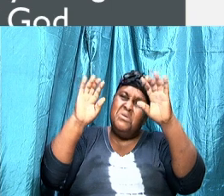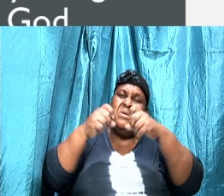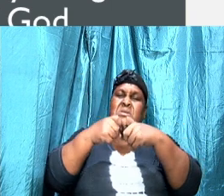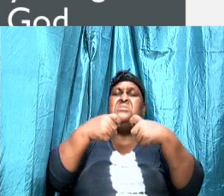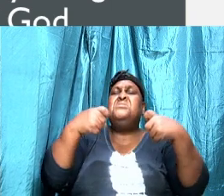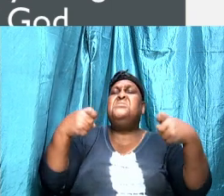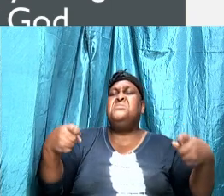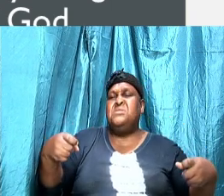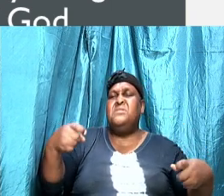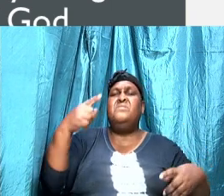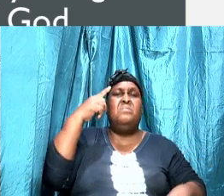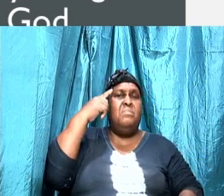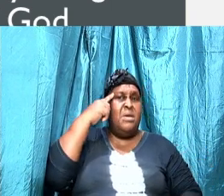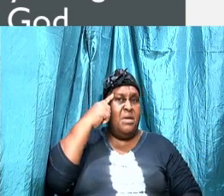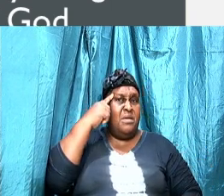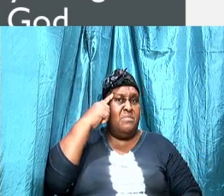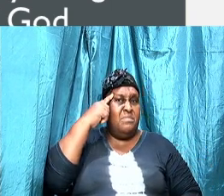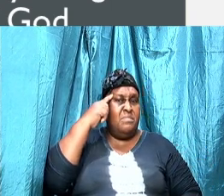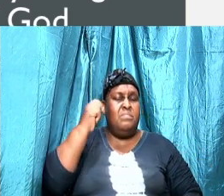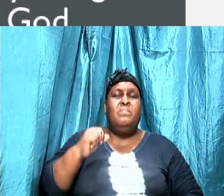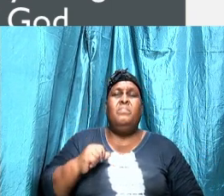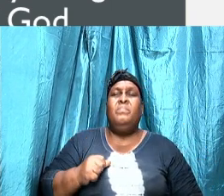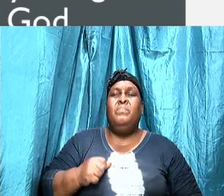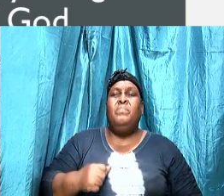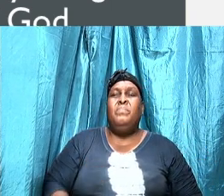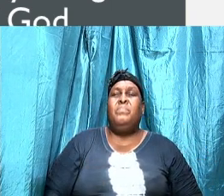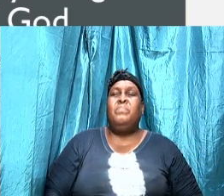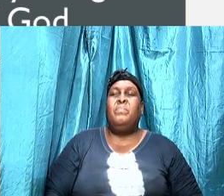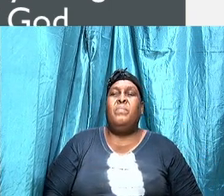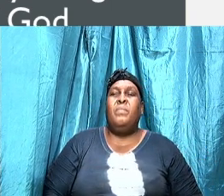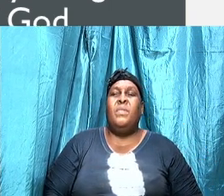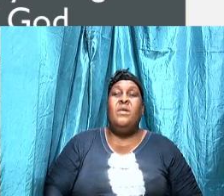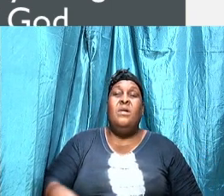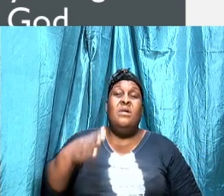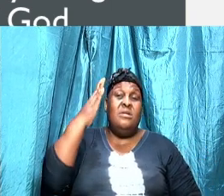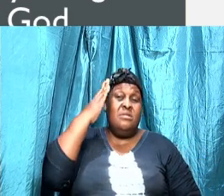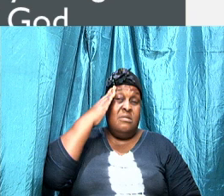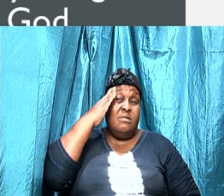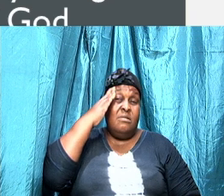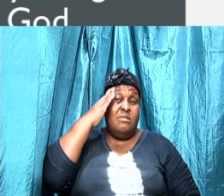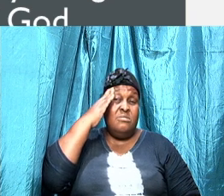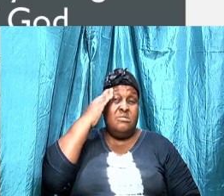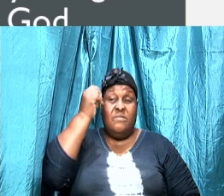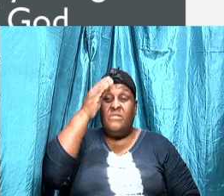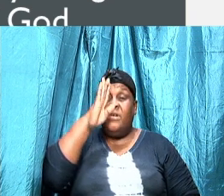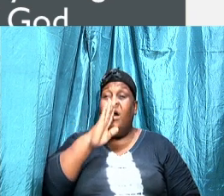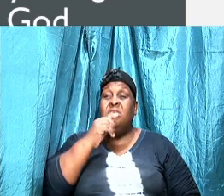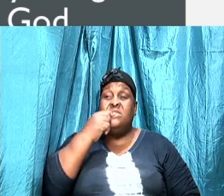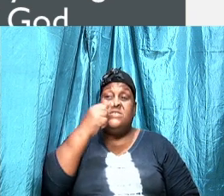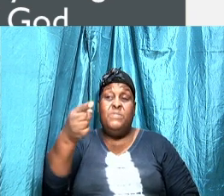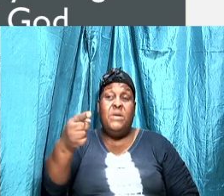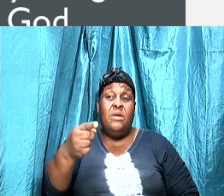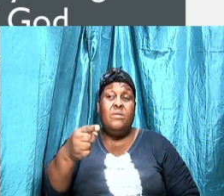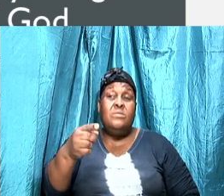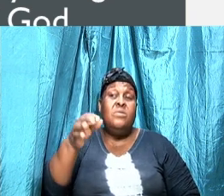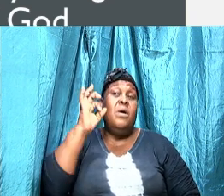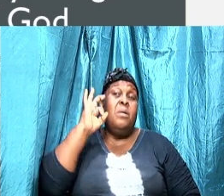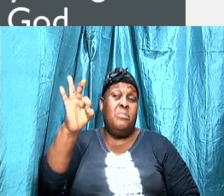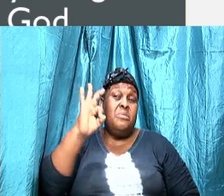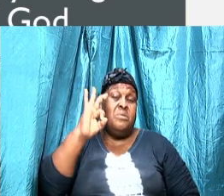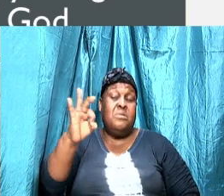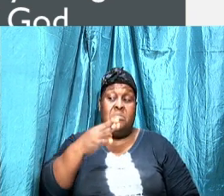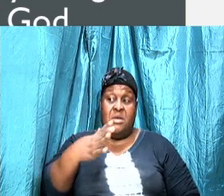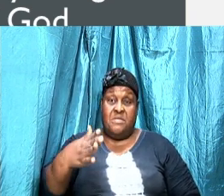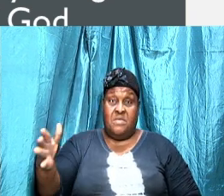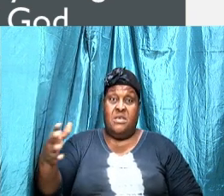to that. But here the scripture said that the knowledge that God is speaking of was preached by things made.